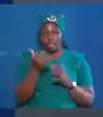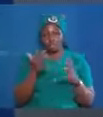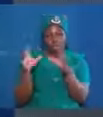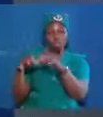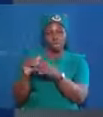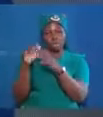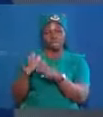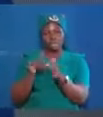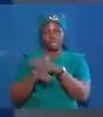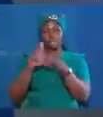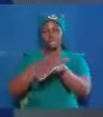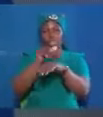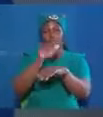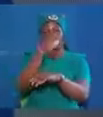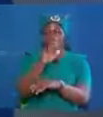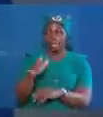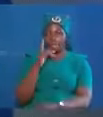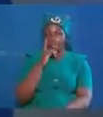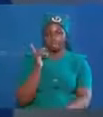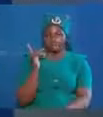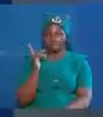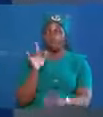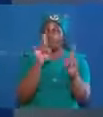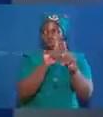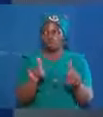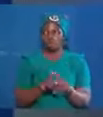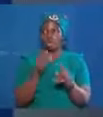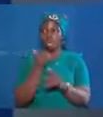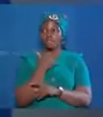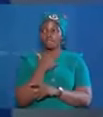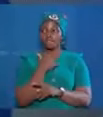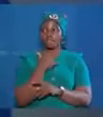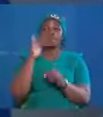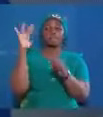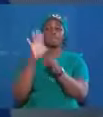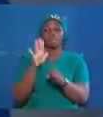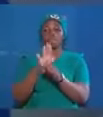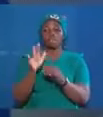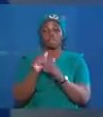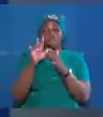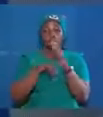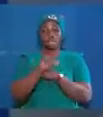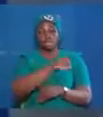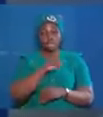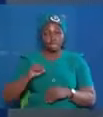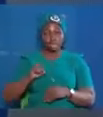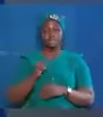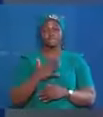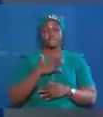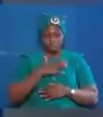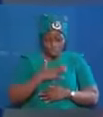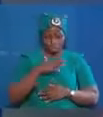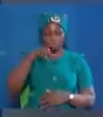Assembly. Please, you can wave. We also have the majority leader in the Senate, Honorable Bogisio, Senator